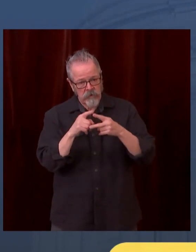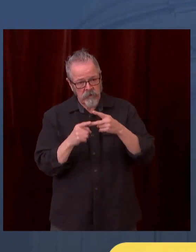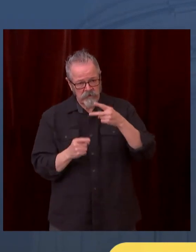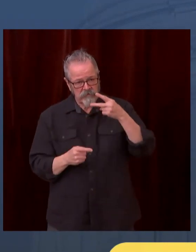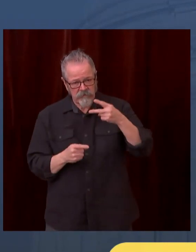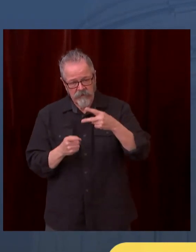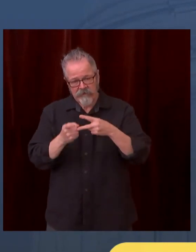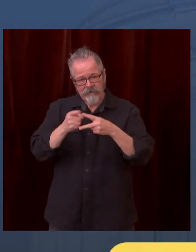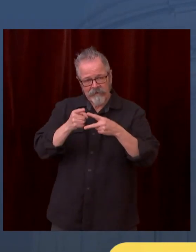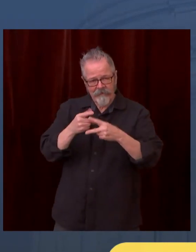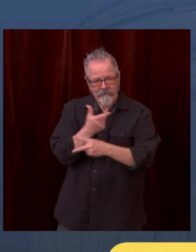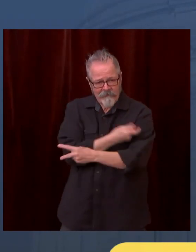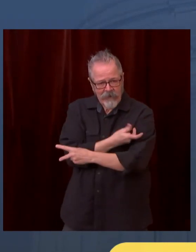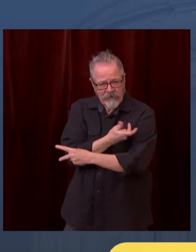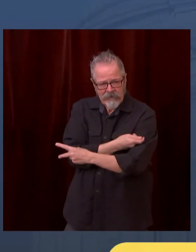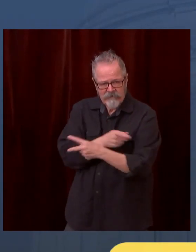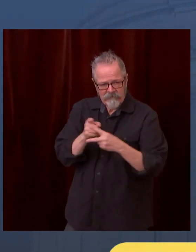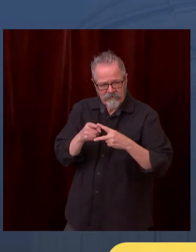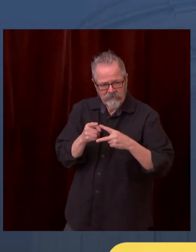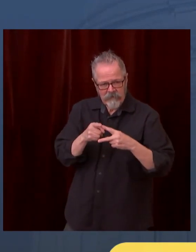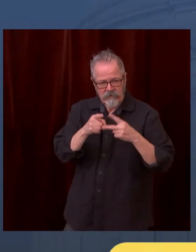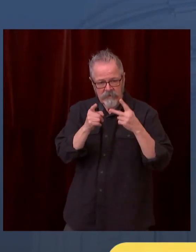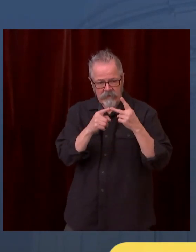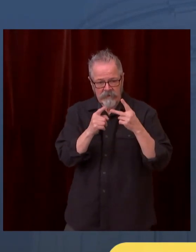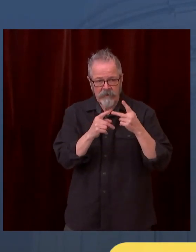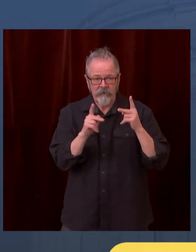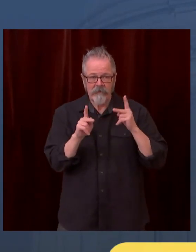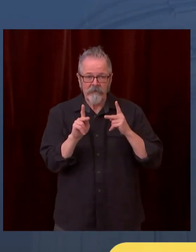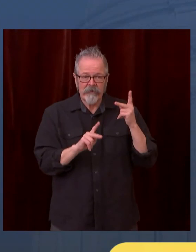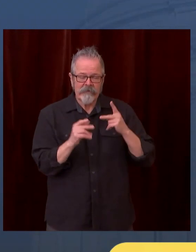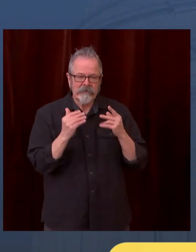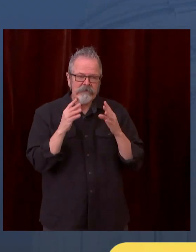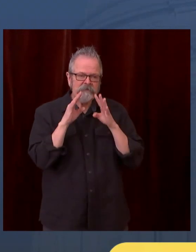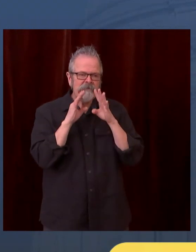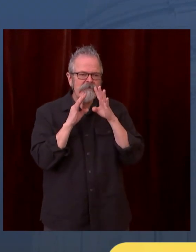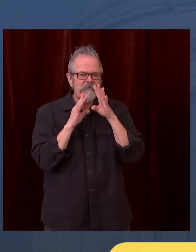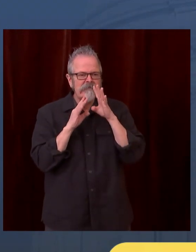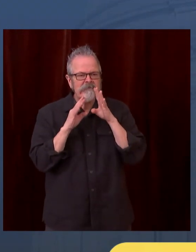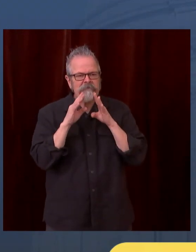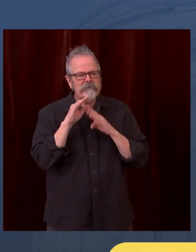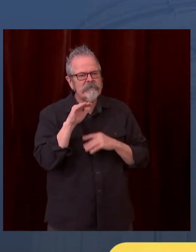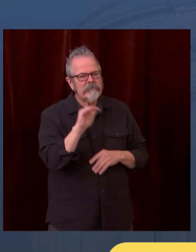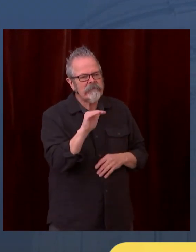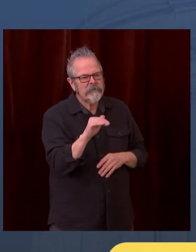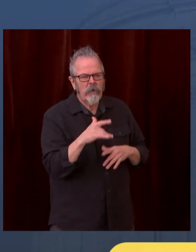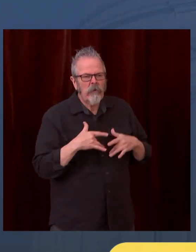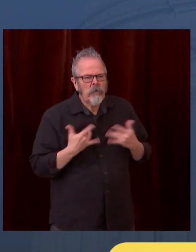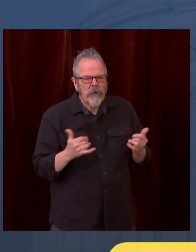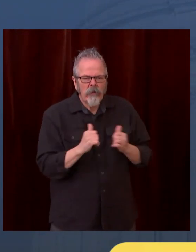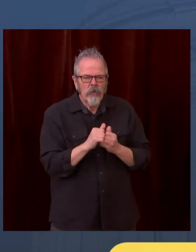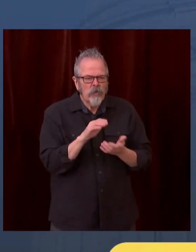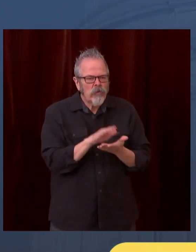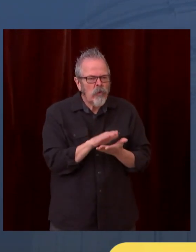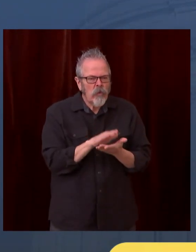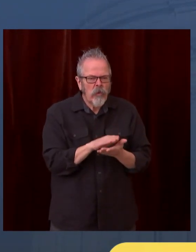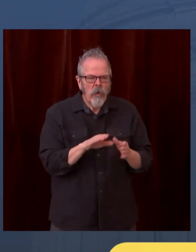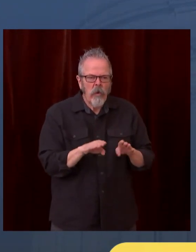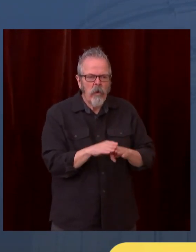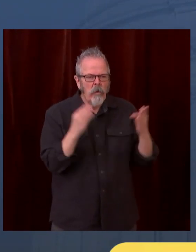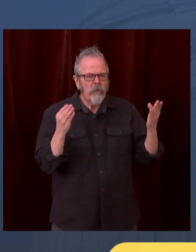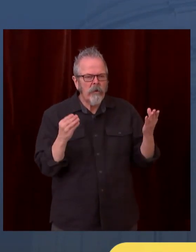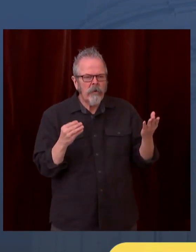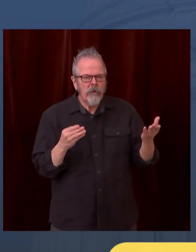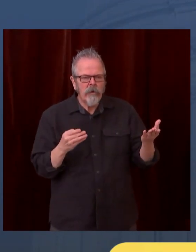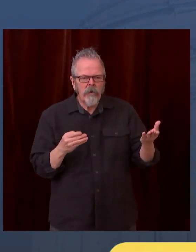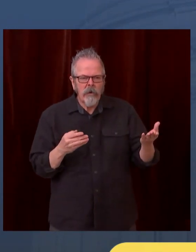information, and that is what has happened with schools that have opened with on-site instruction. Have they